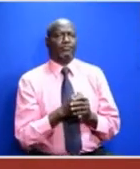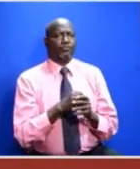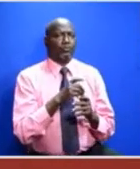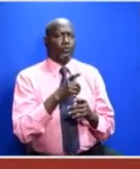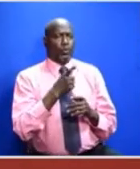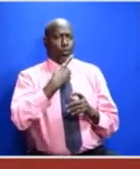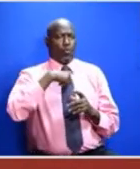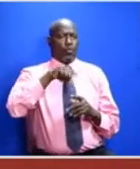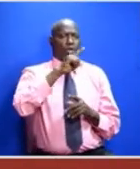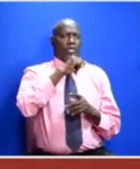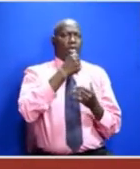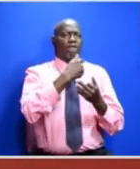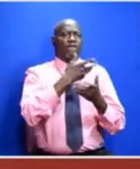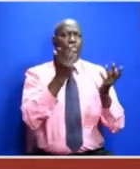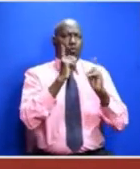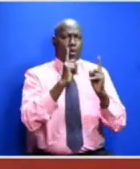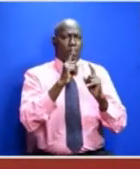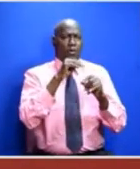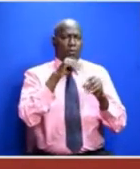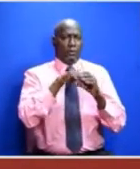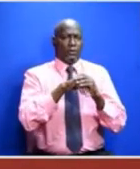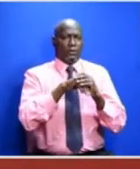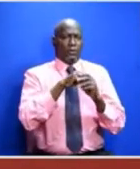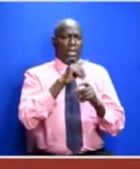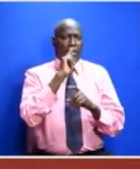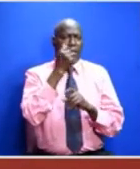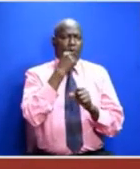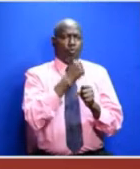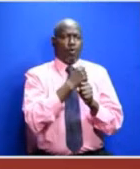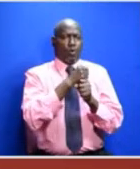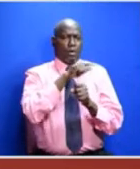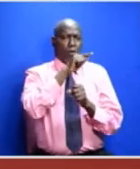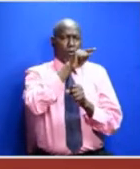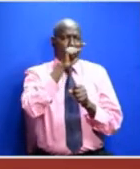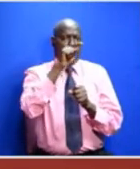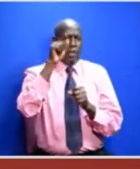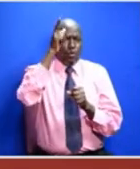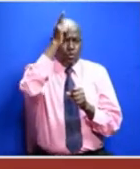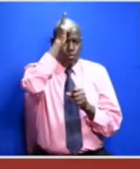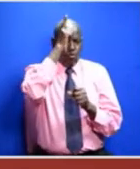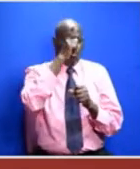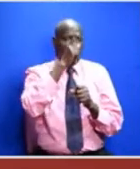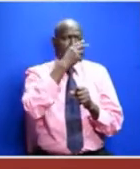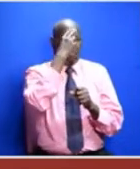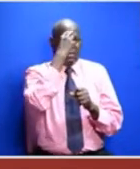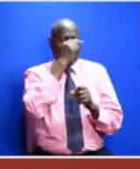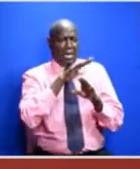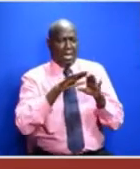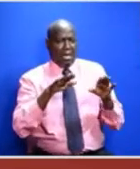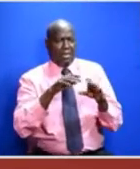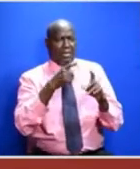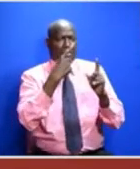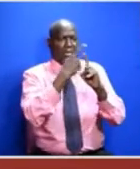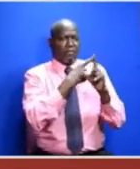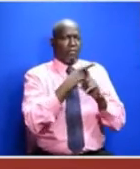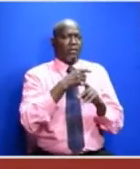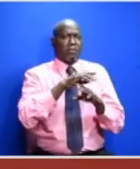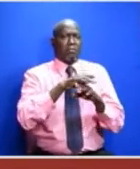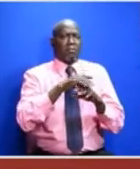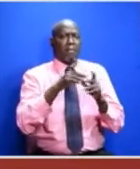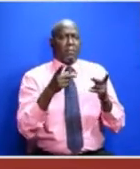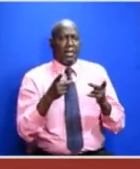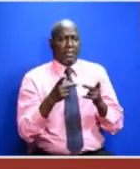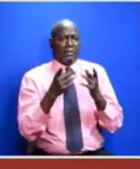all over Kenya. We are also in Champole, in rural place, around the Maasai land. We are also in different places,